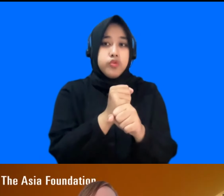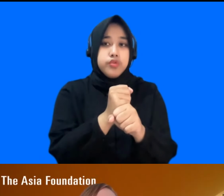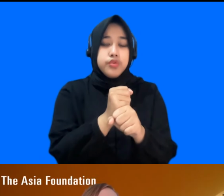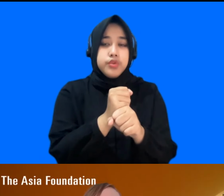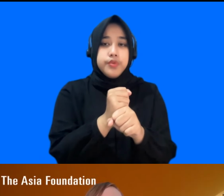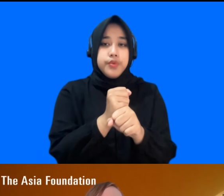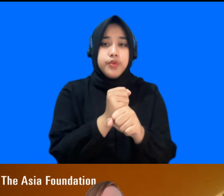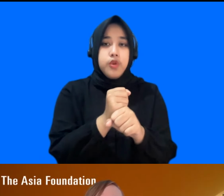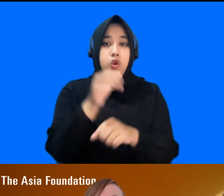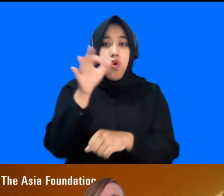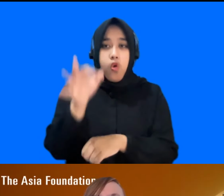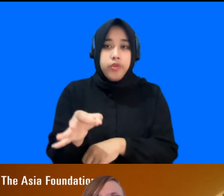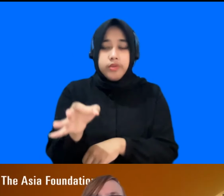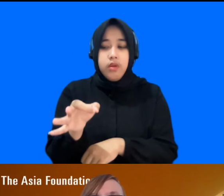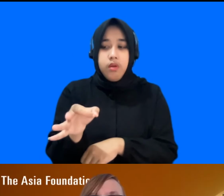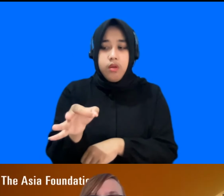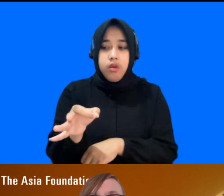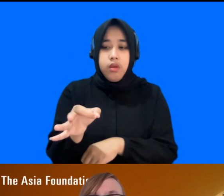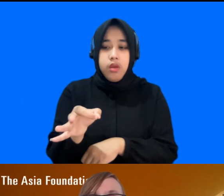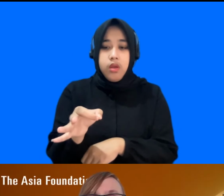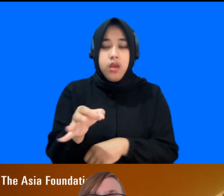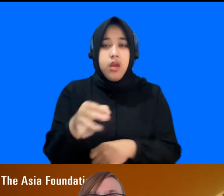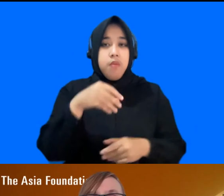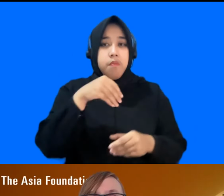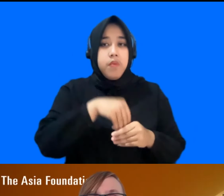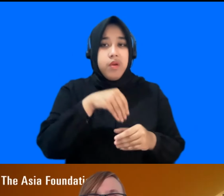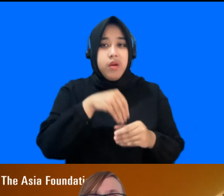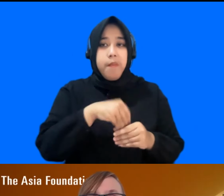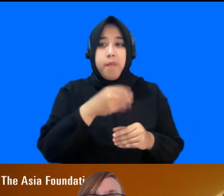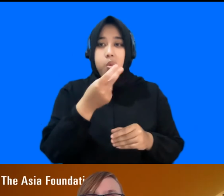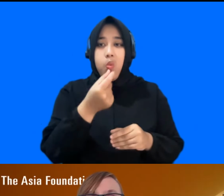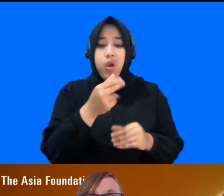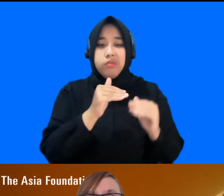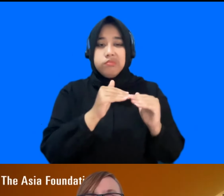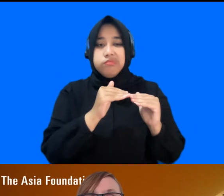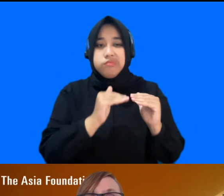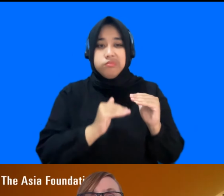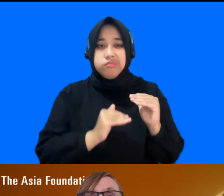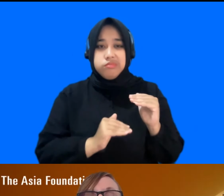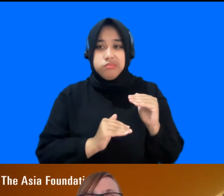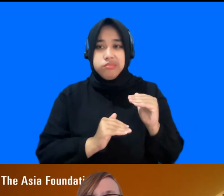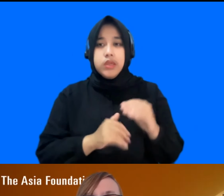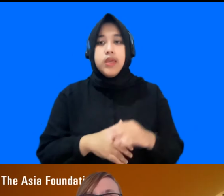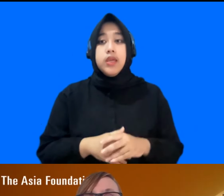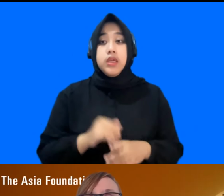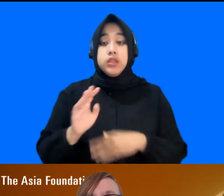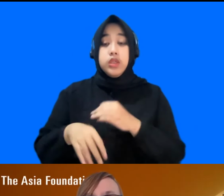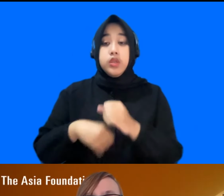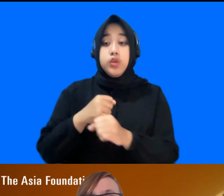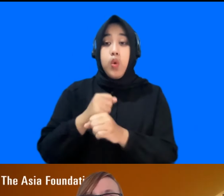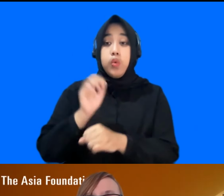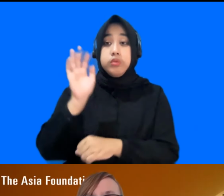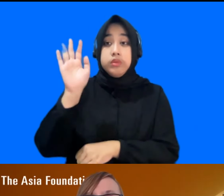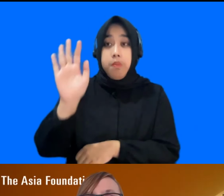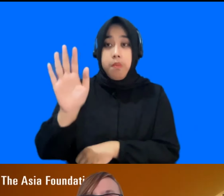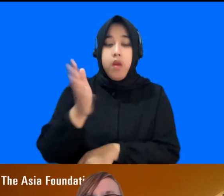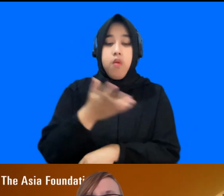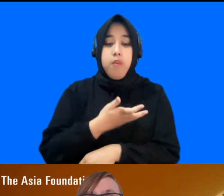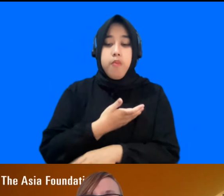So next year we're opening it to more cities outside of the Philippines. But for right now, we're partnered